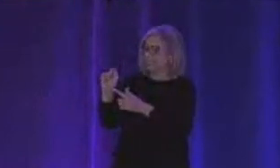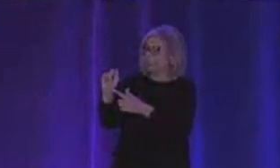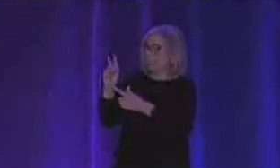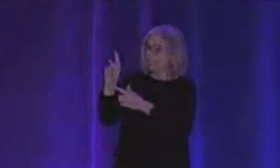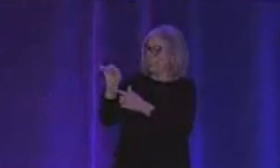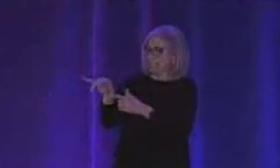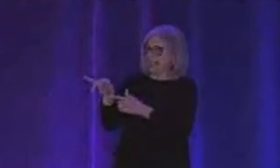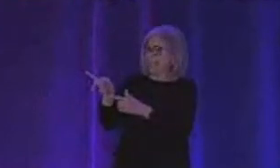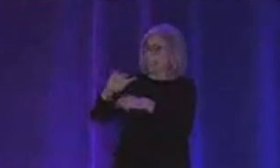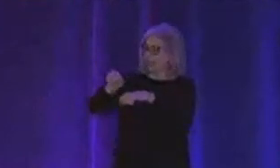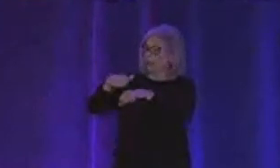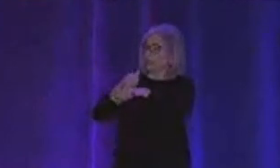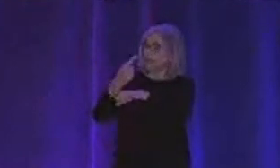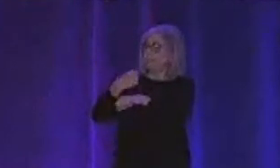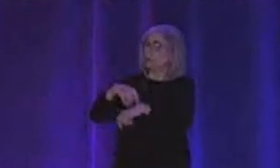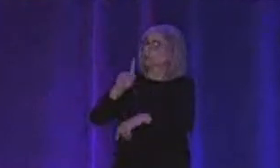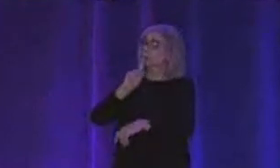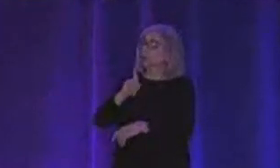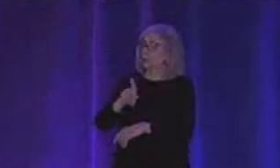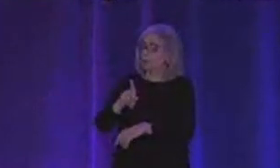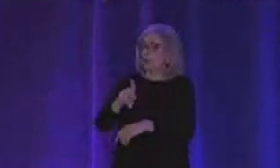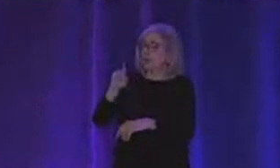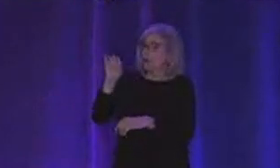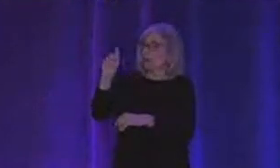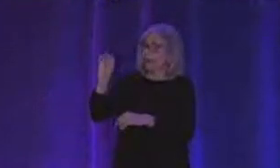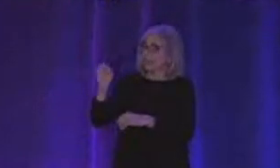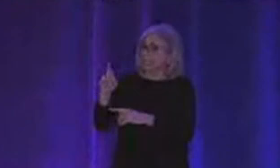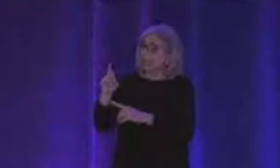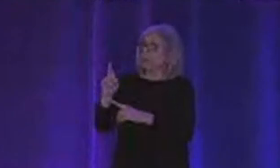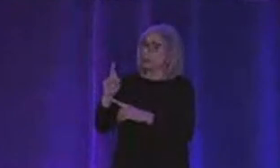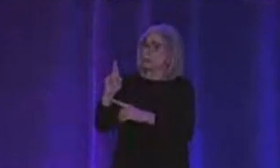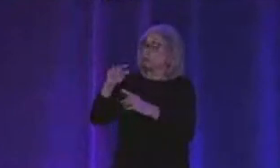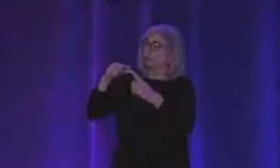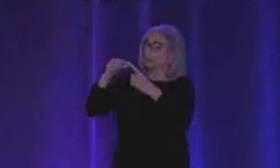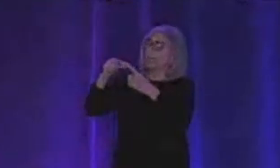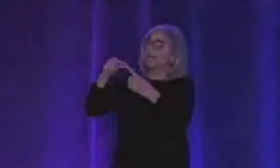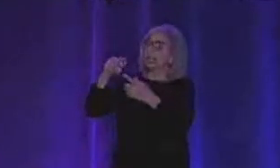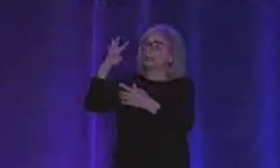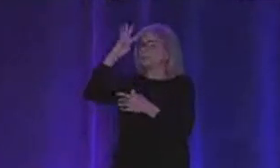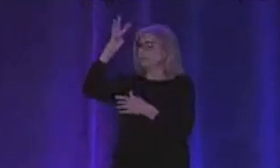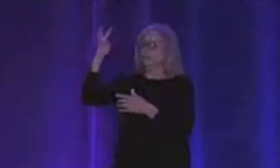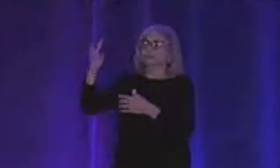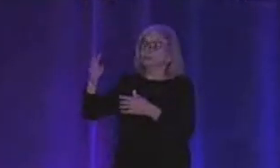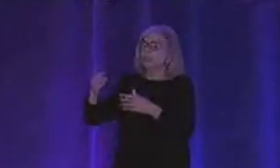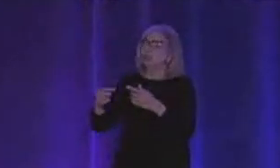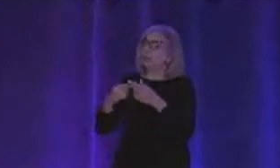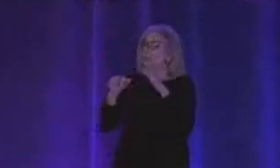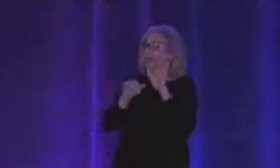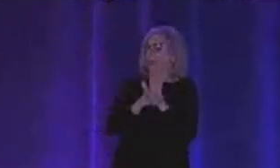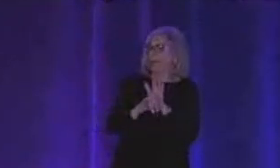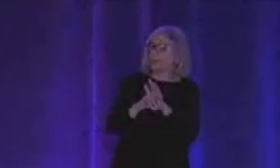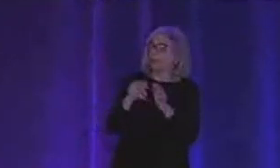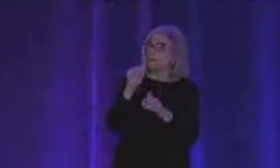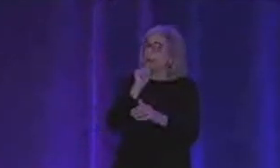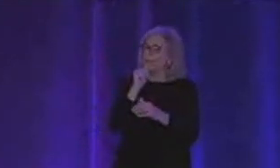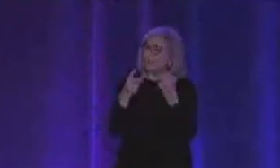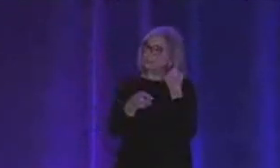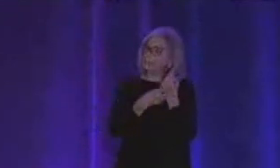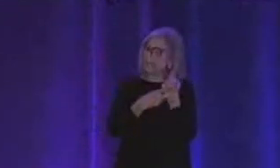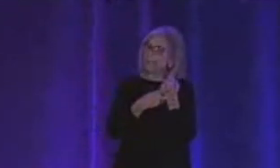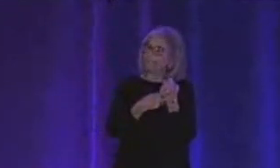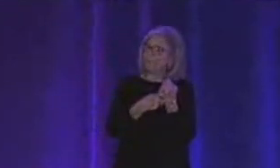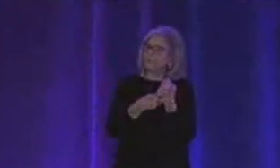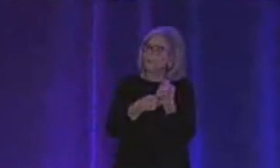when that is set to true, the authenticator will create a unique identifier along with the private key and store it on